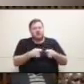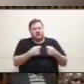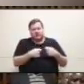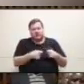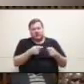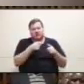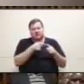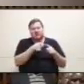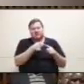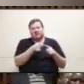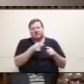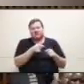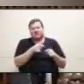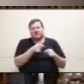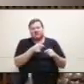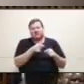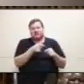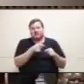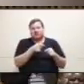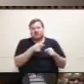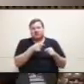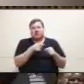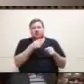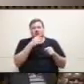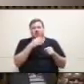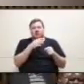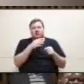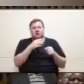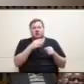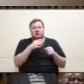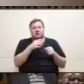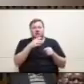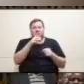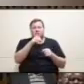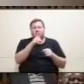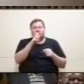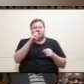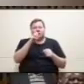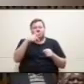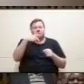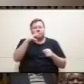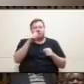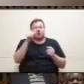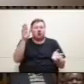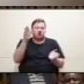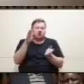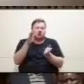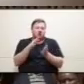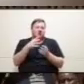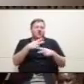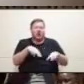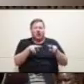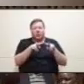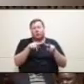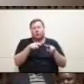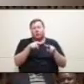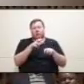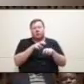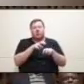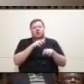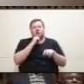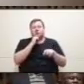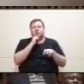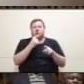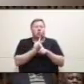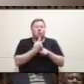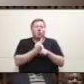to impairment and depreciation, which was not correctly accounted for in the previous years. And what we are